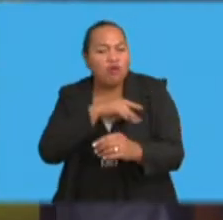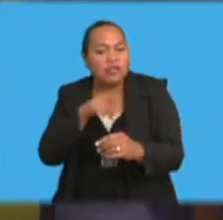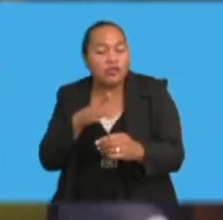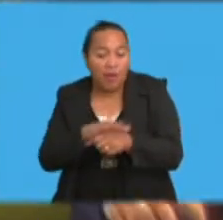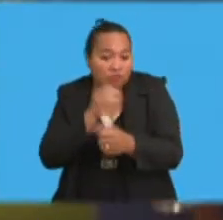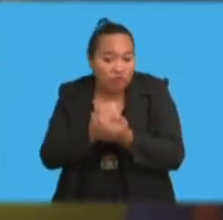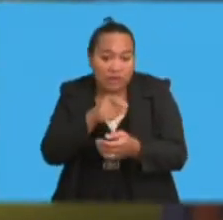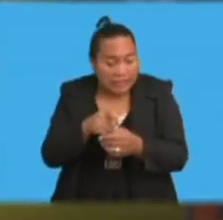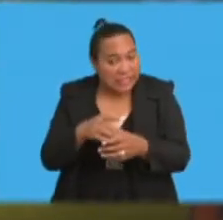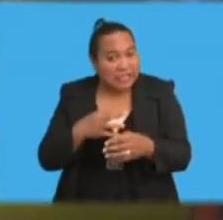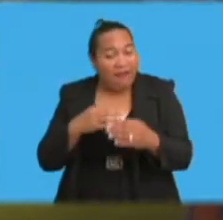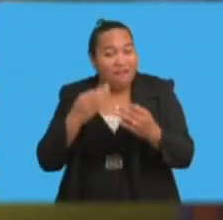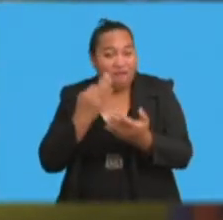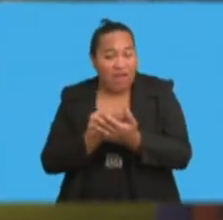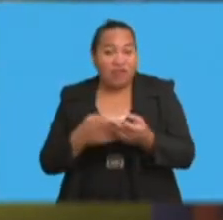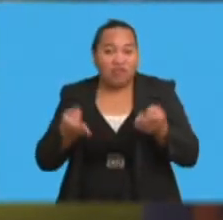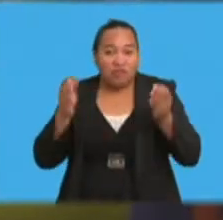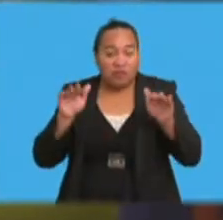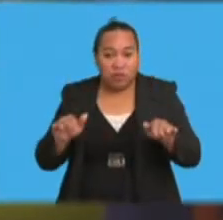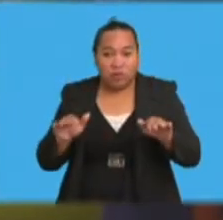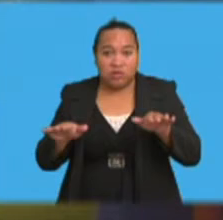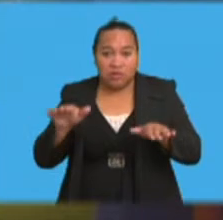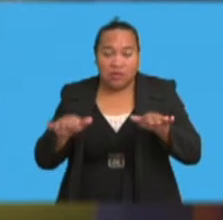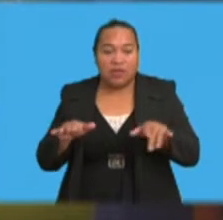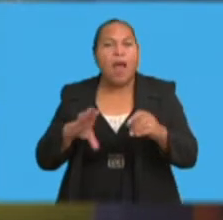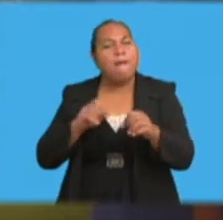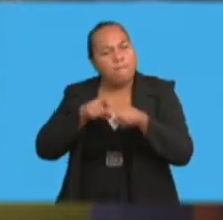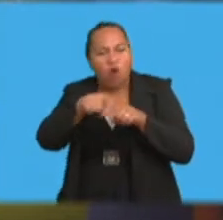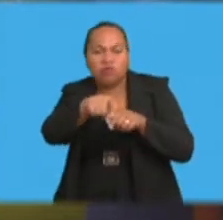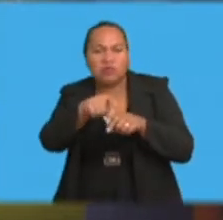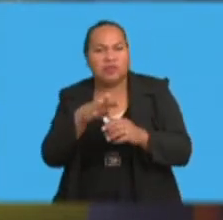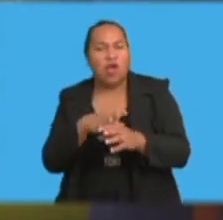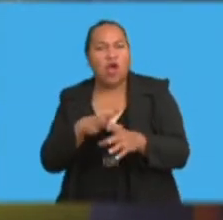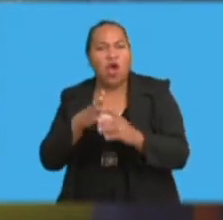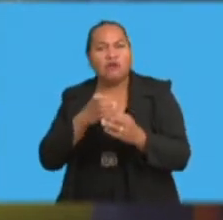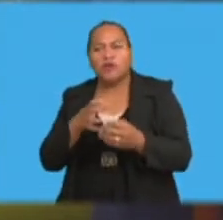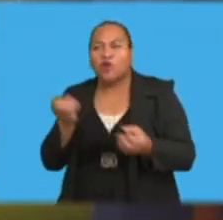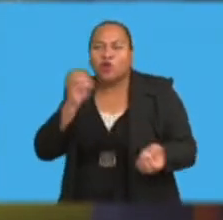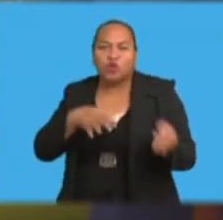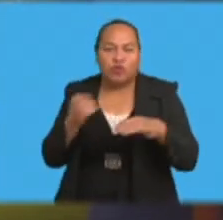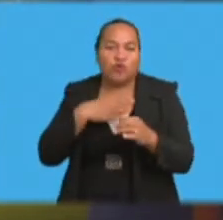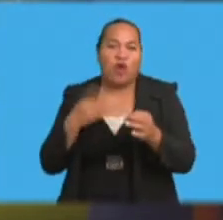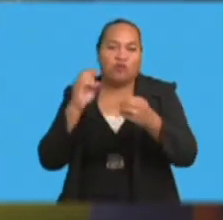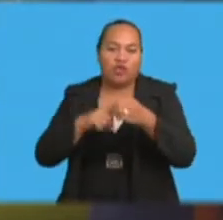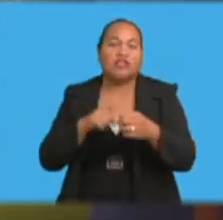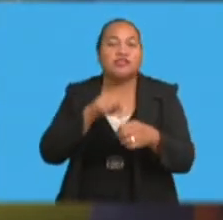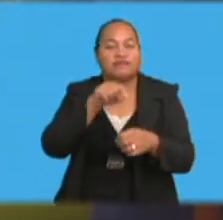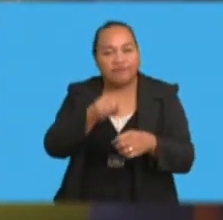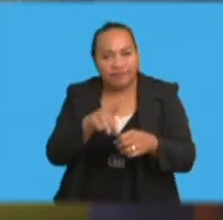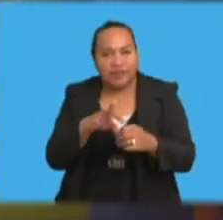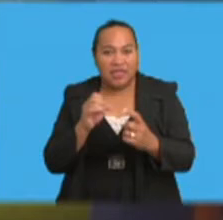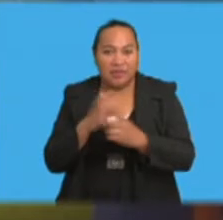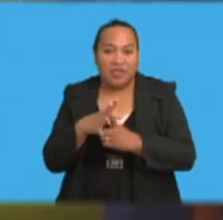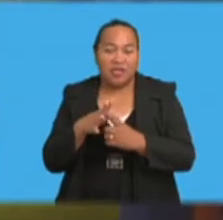financial stability. Most central banks also contribute to objective and initiatives ancillary to its core role, or particularly